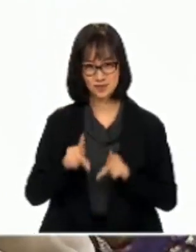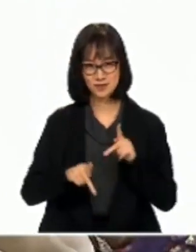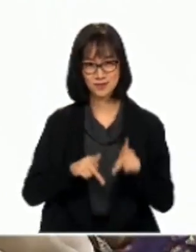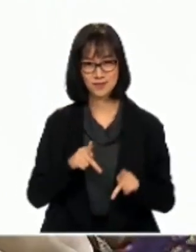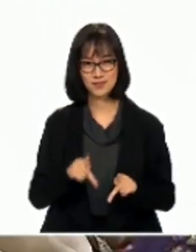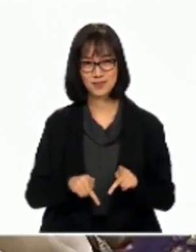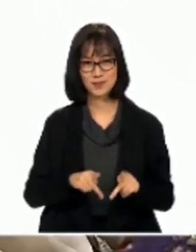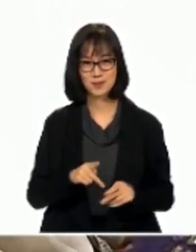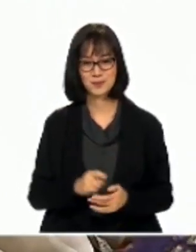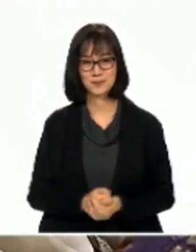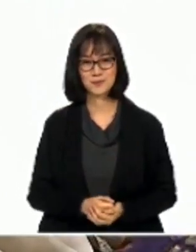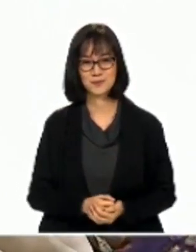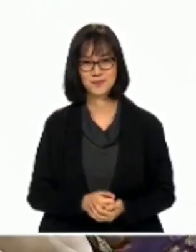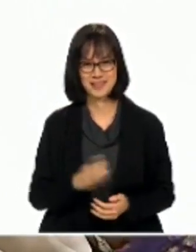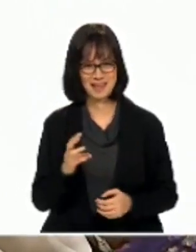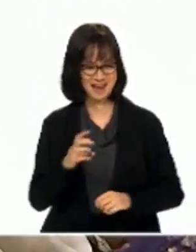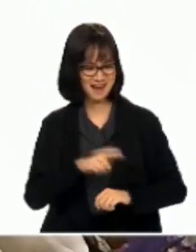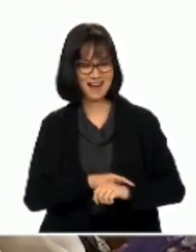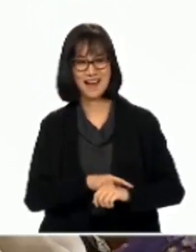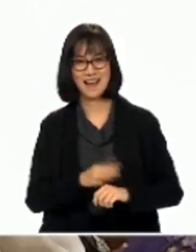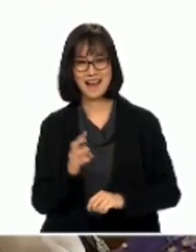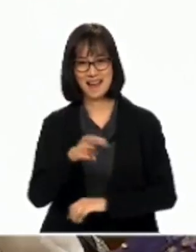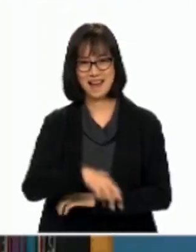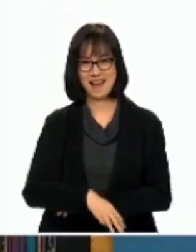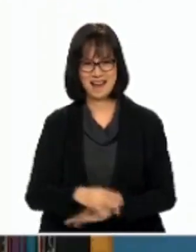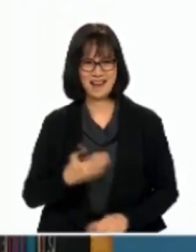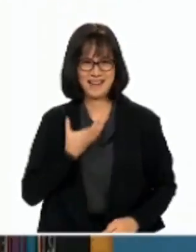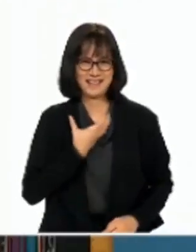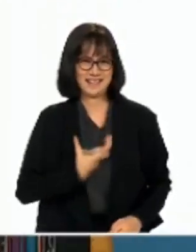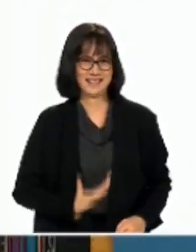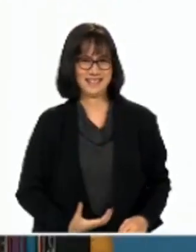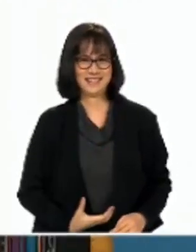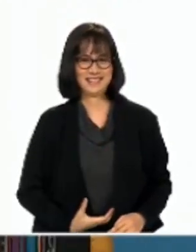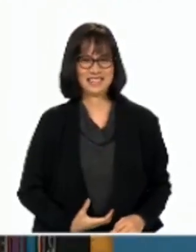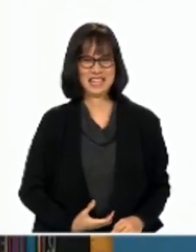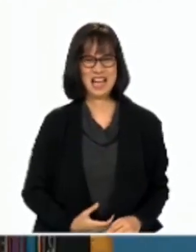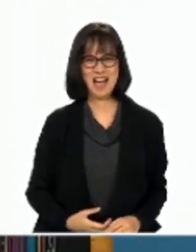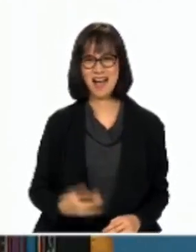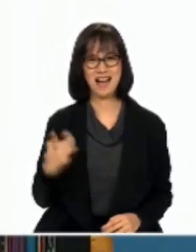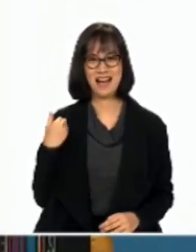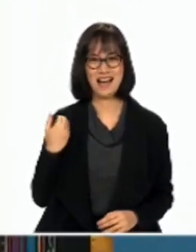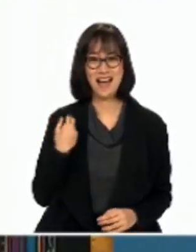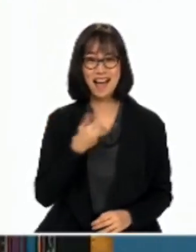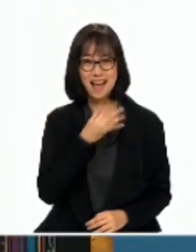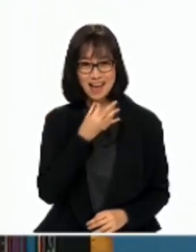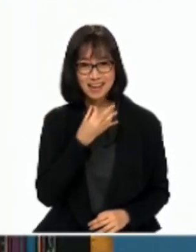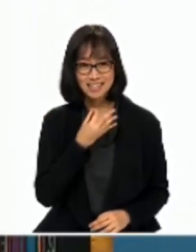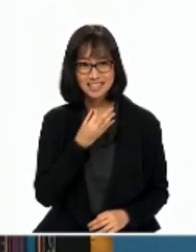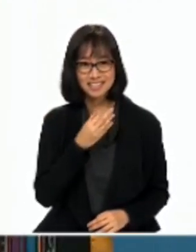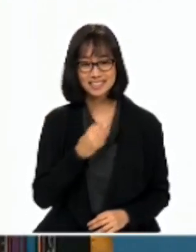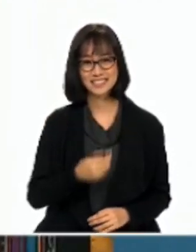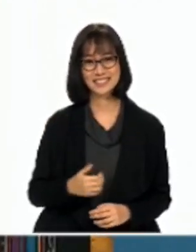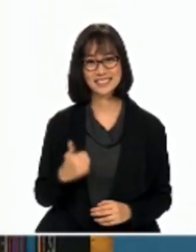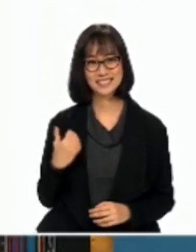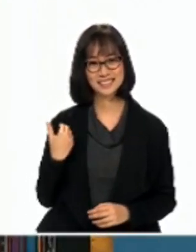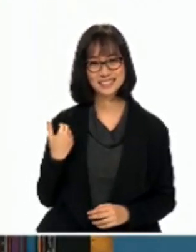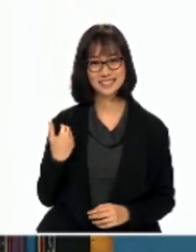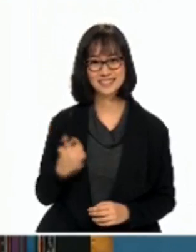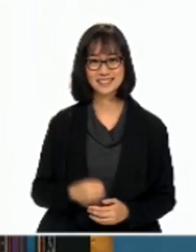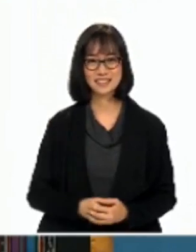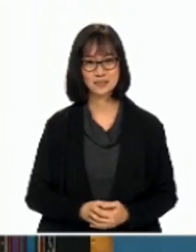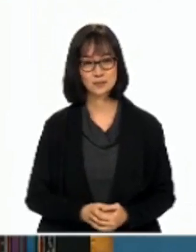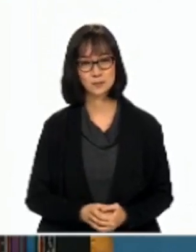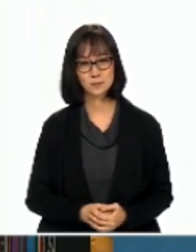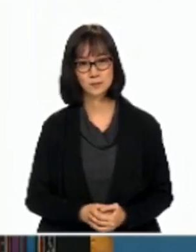Alasayos pa nga, ginugutom na kayo. Hindi pala kayo nagmerienda. Alam mo,